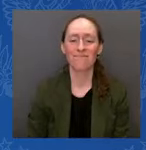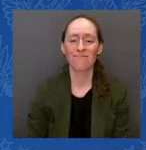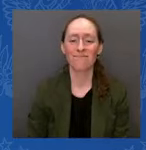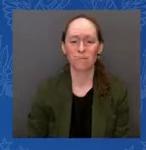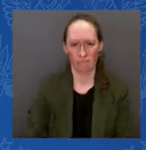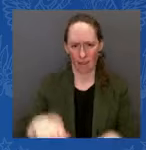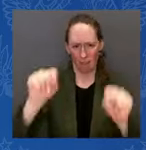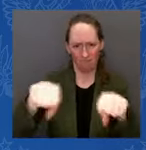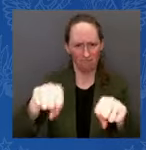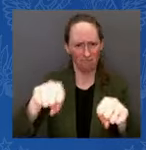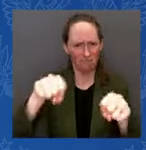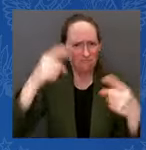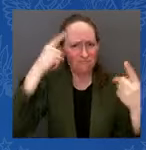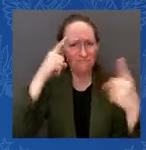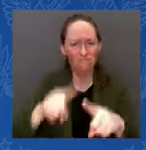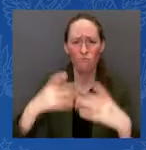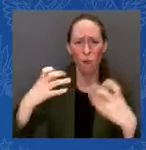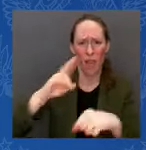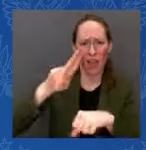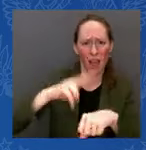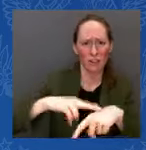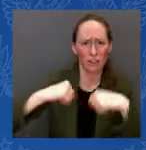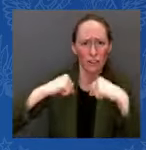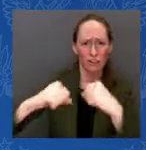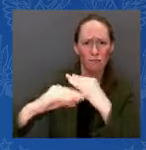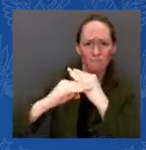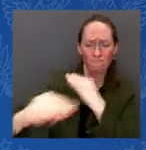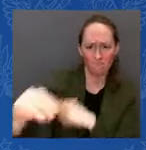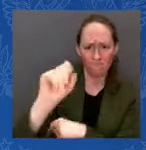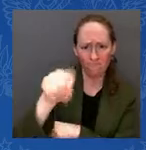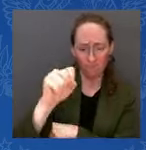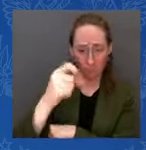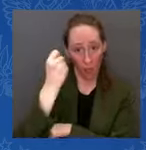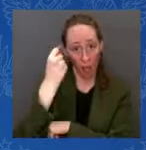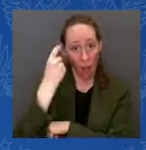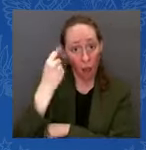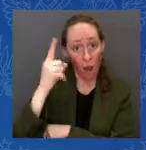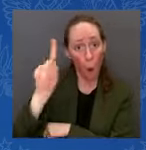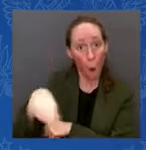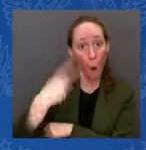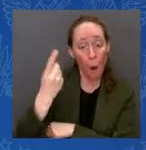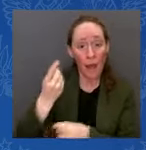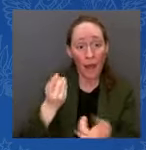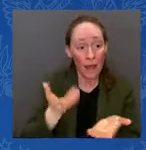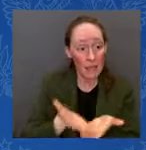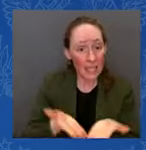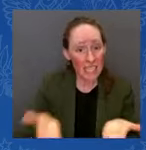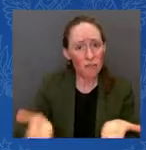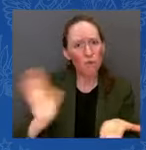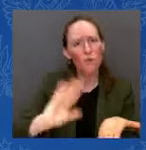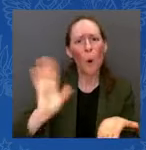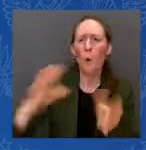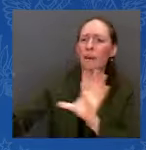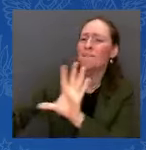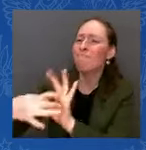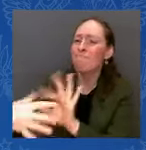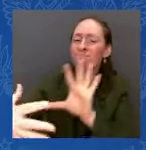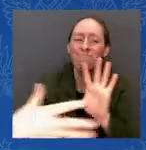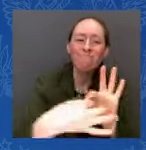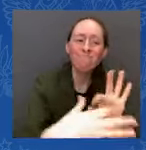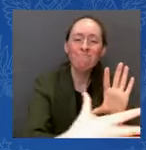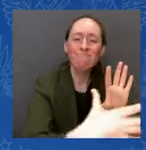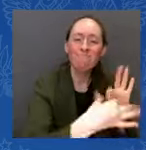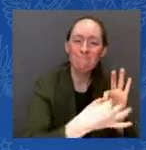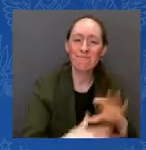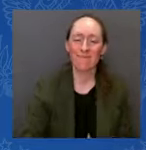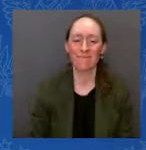our relationships across our region. From early in the next decade, Australia will take delivery of